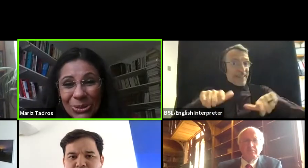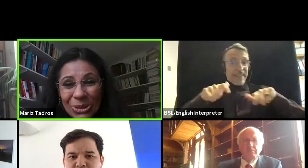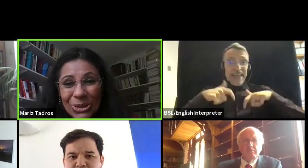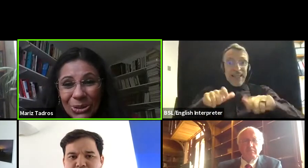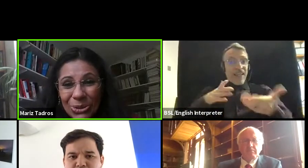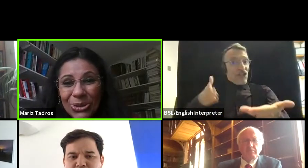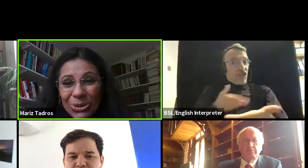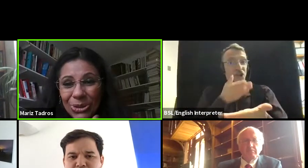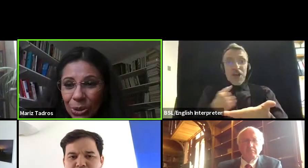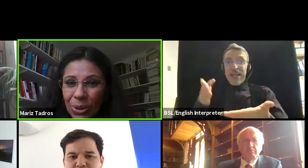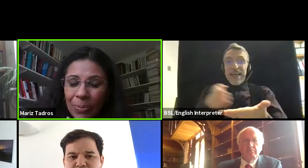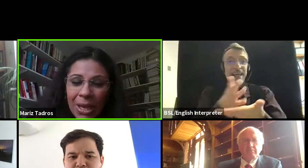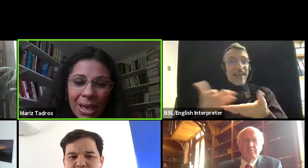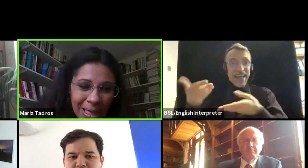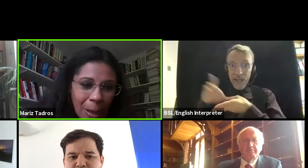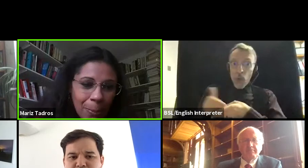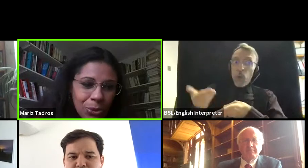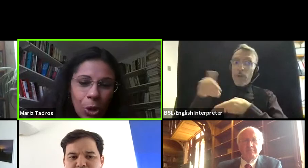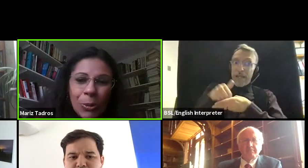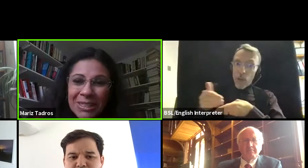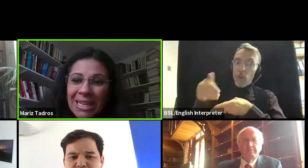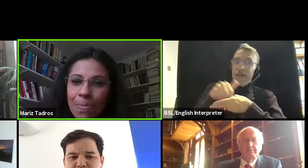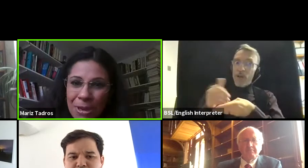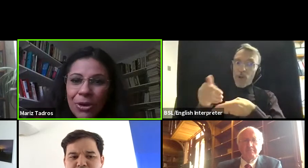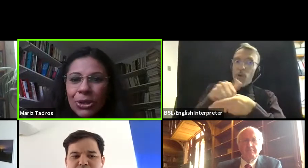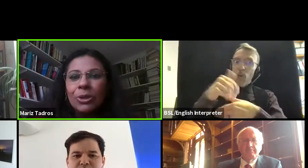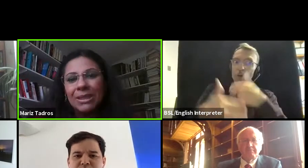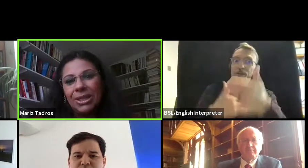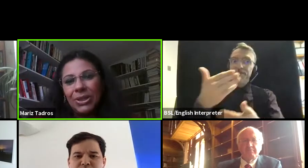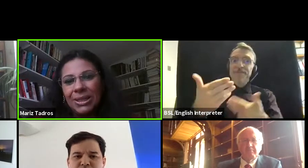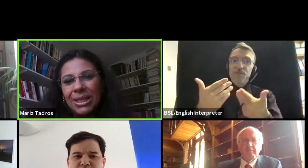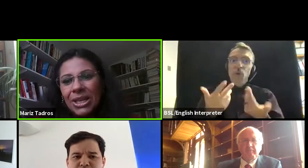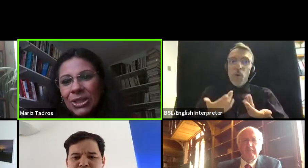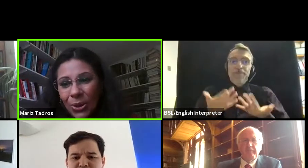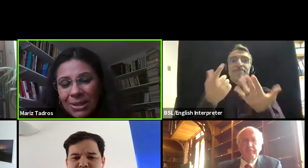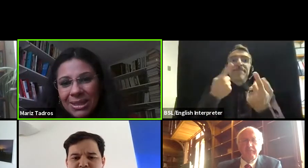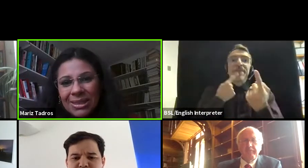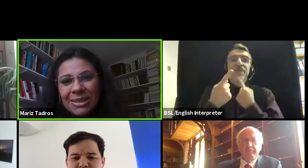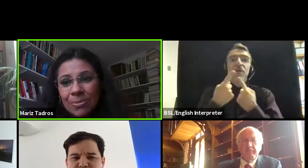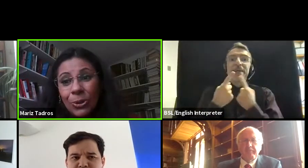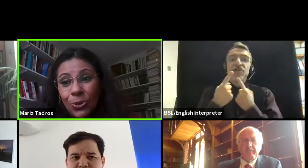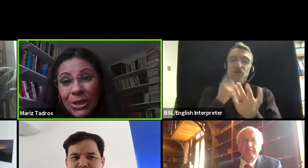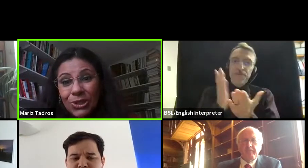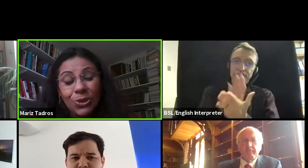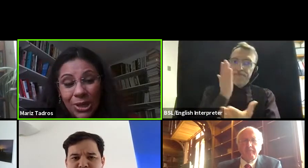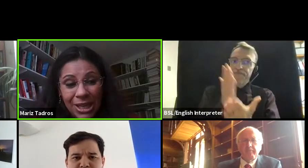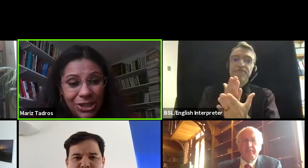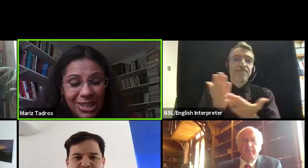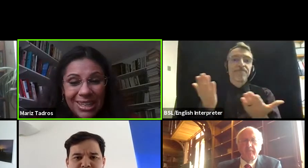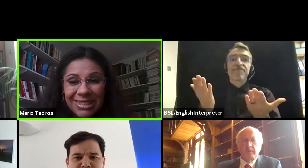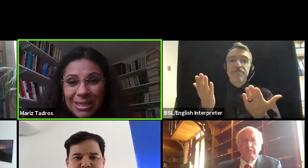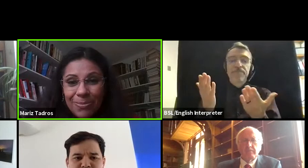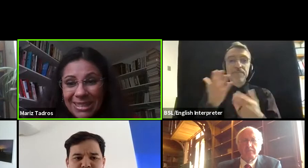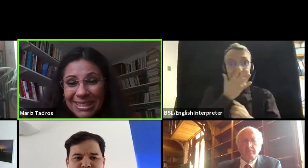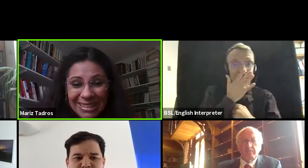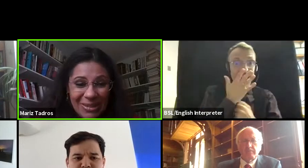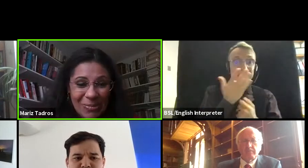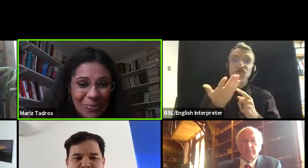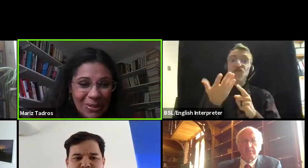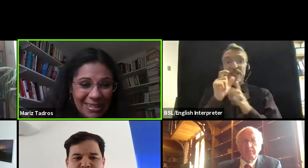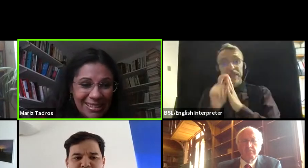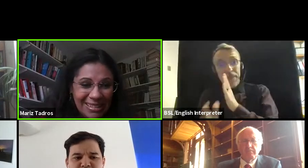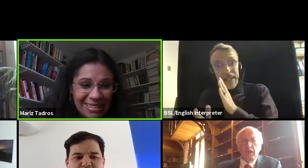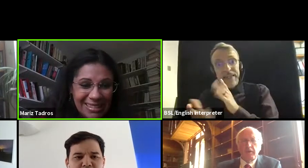journey to come up with robust empirical material to answer these important questions on age and